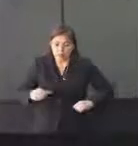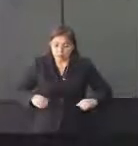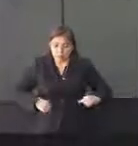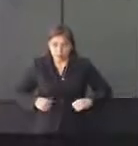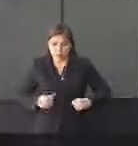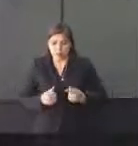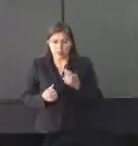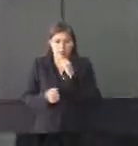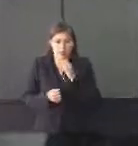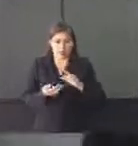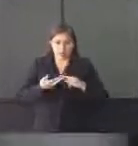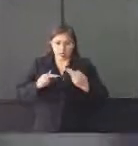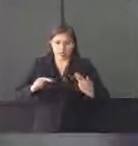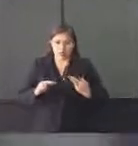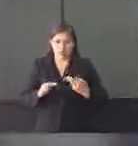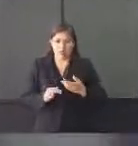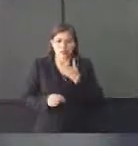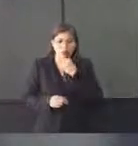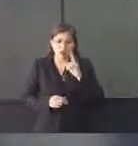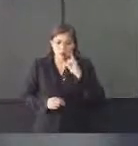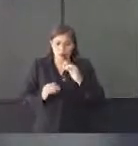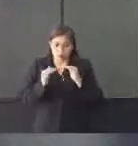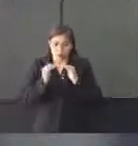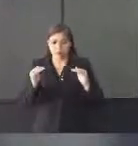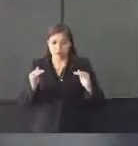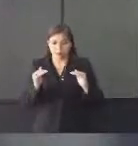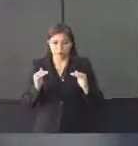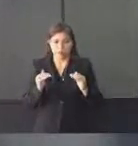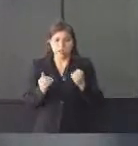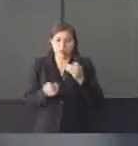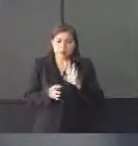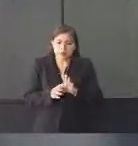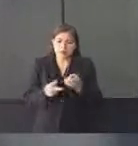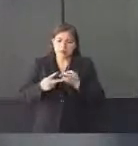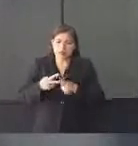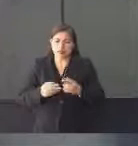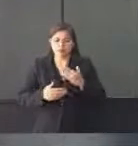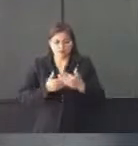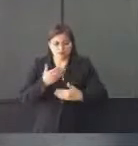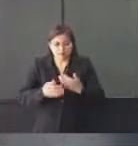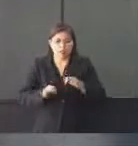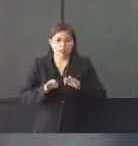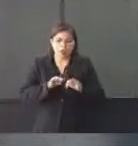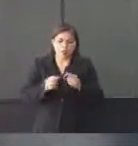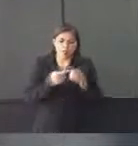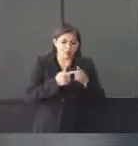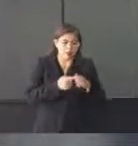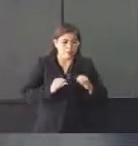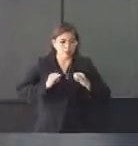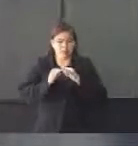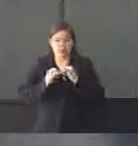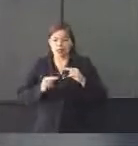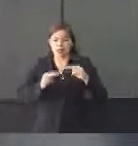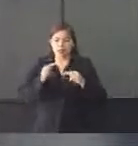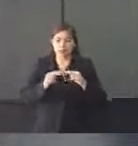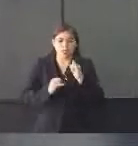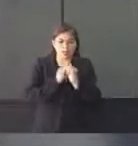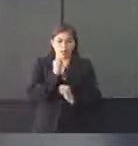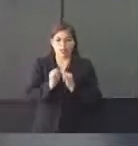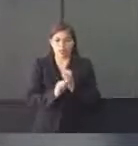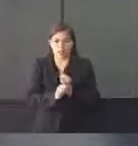dynamics has to do with gender relationships. And from that, we've been working from different institutions,